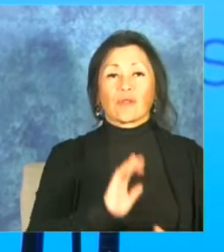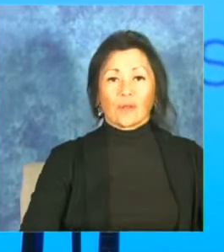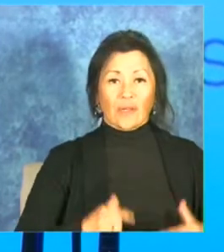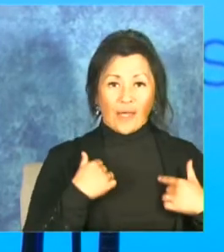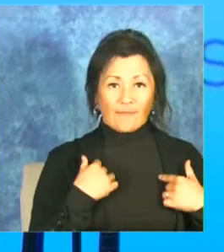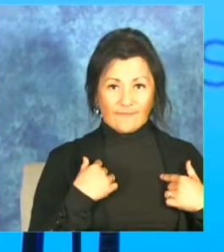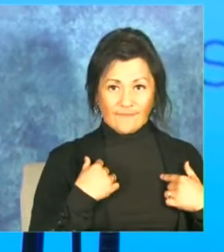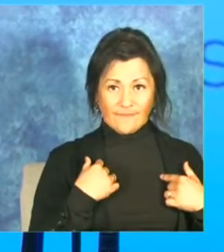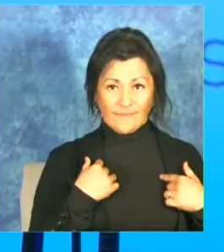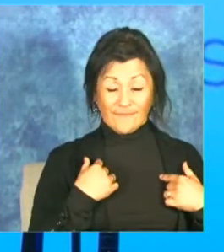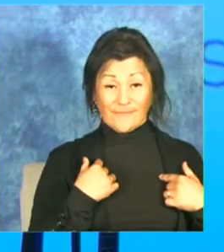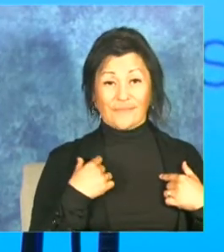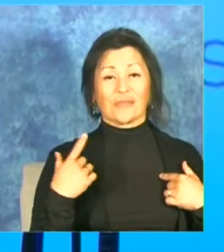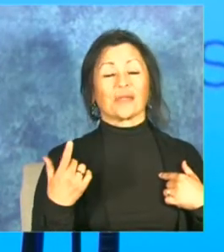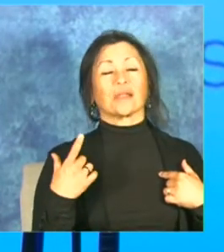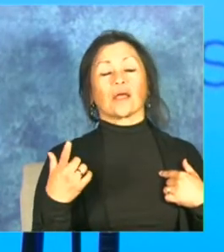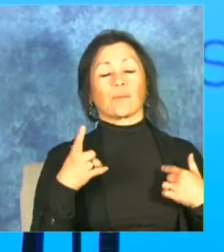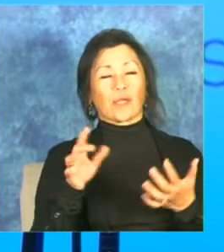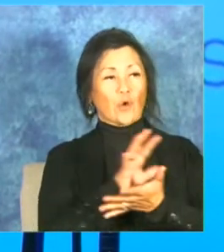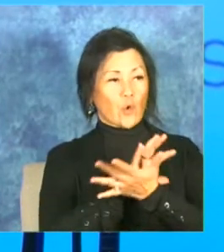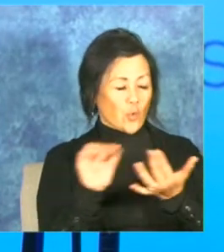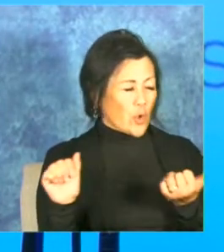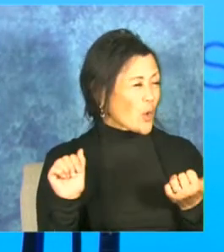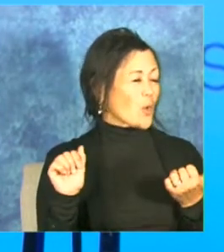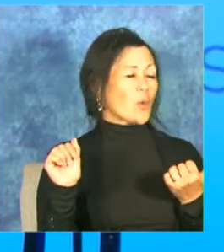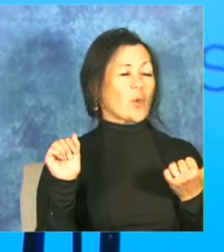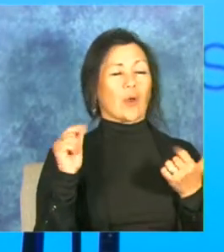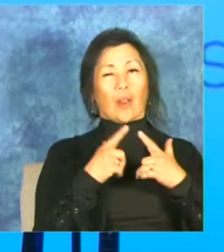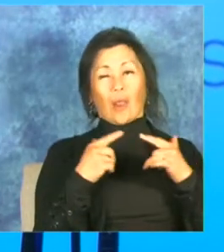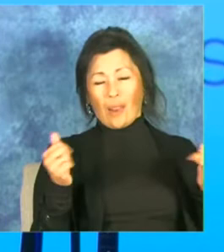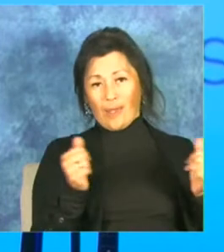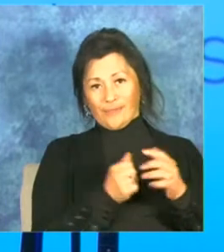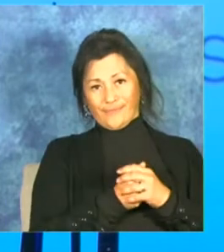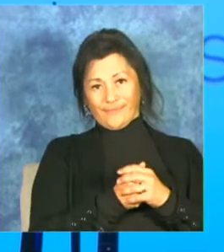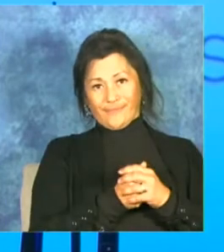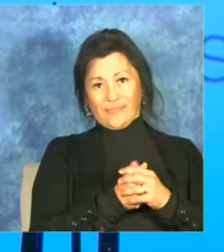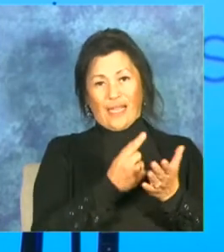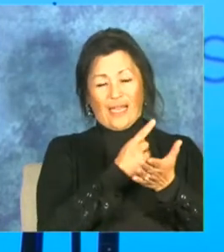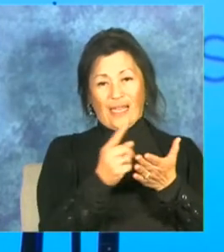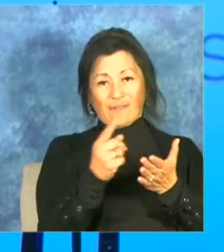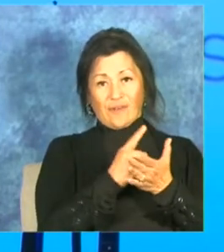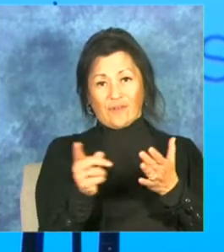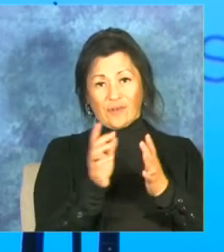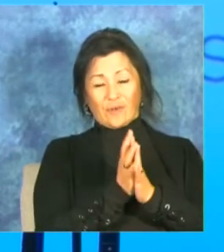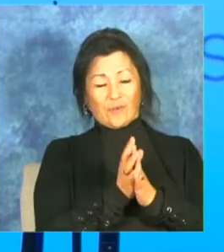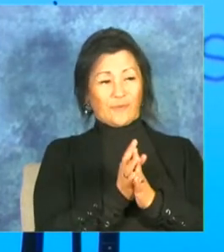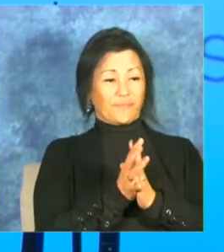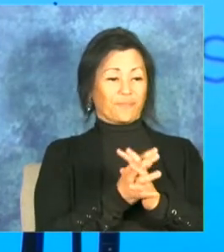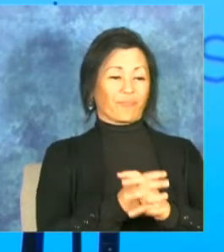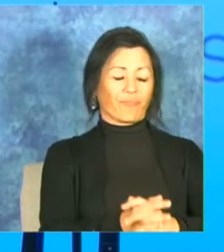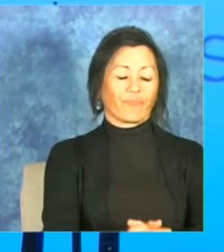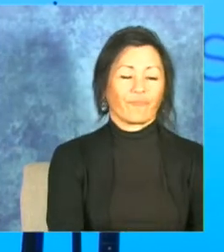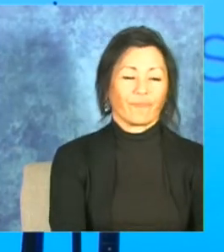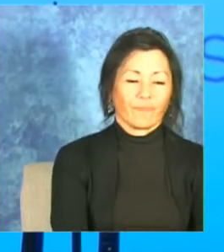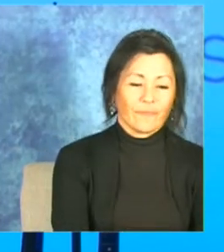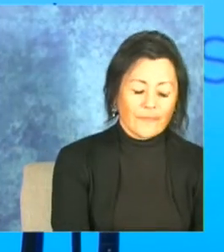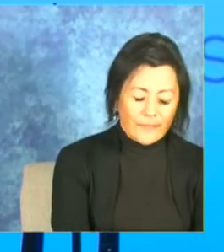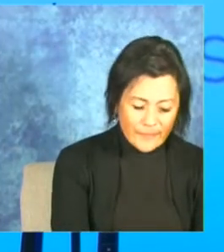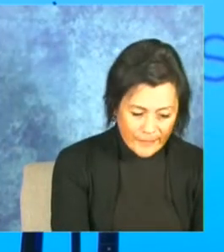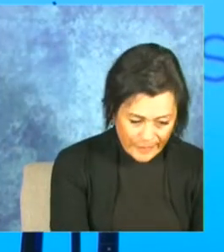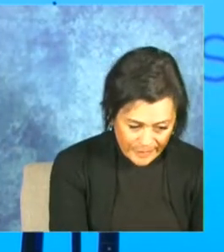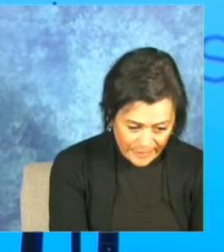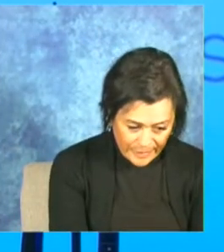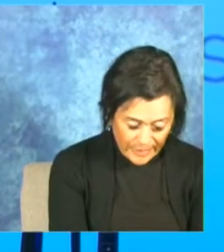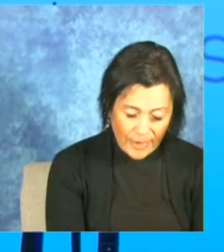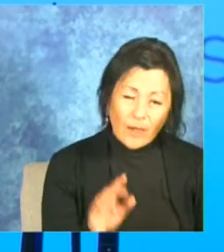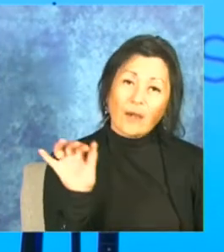lives are being wrecked and havoc is being done with it every week between my messages to you.